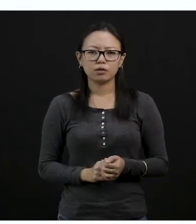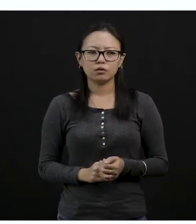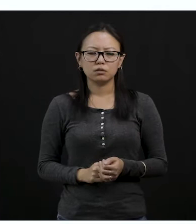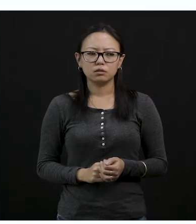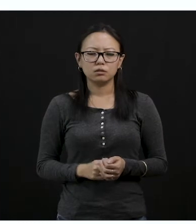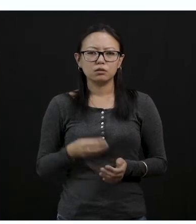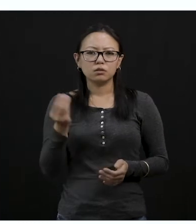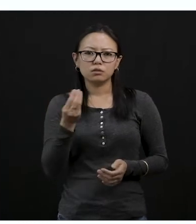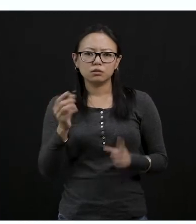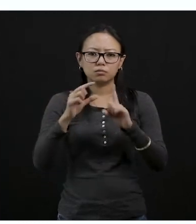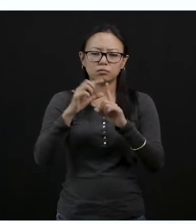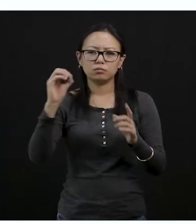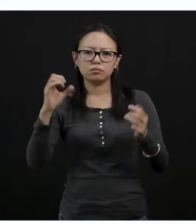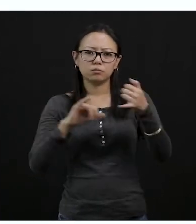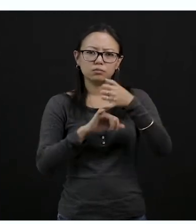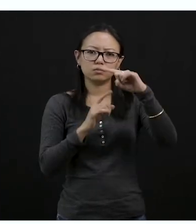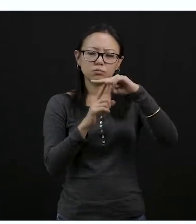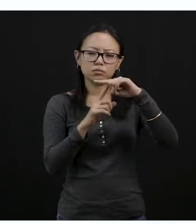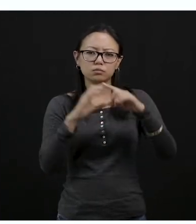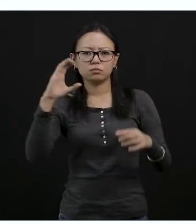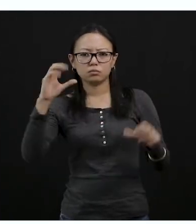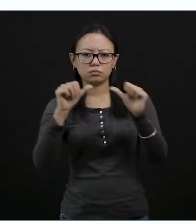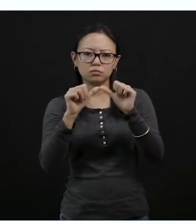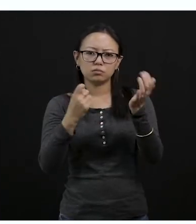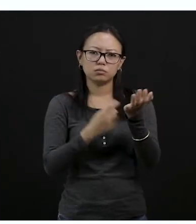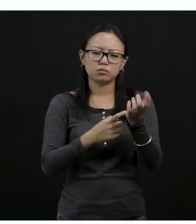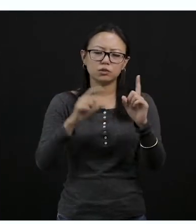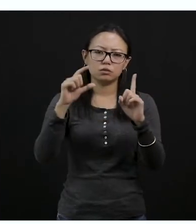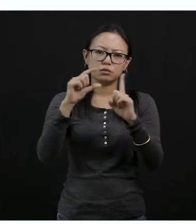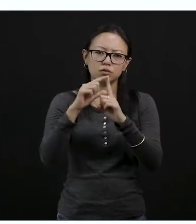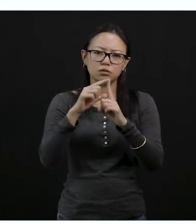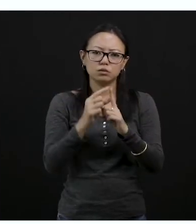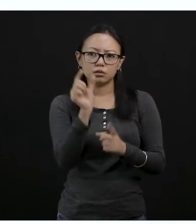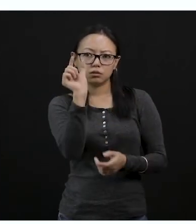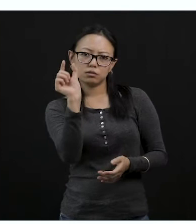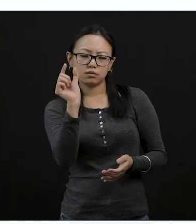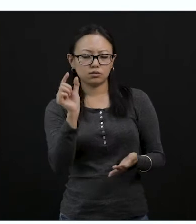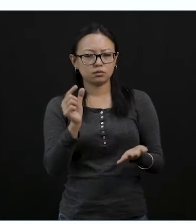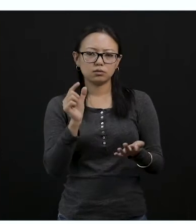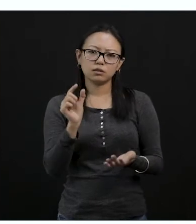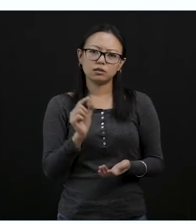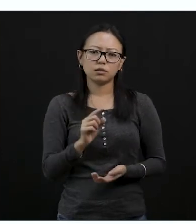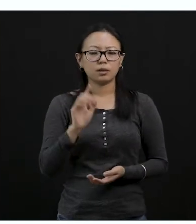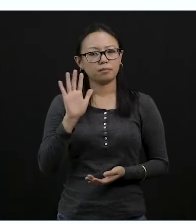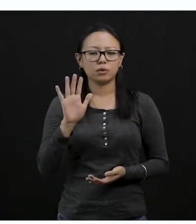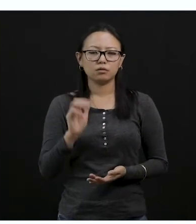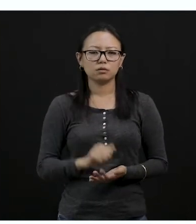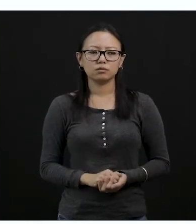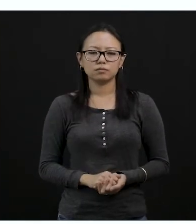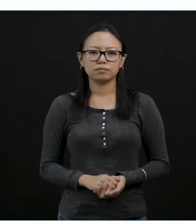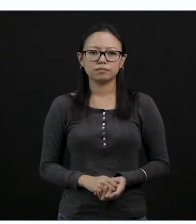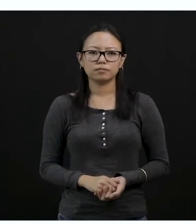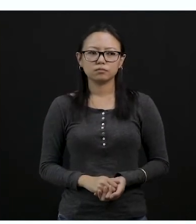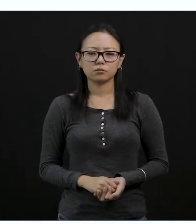some of the postcards, there is already a stamp attached to it, so you don't need to put any stamps. All